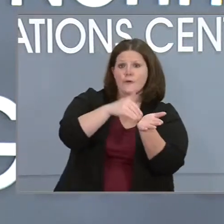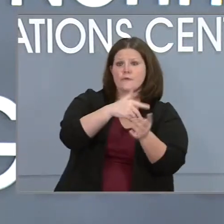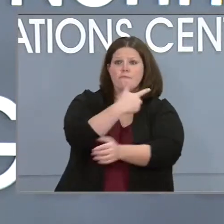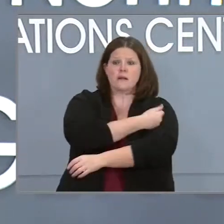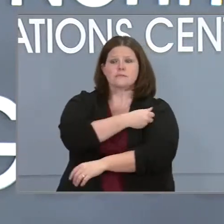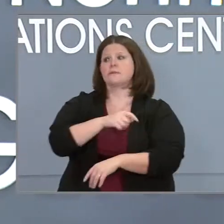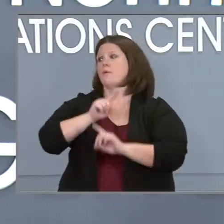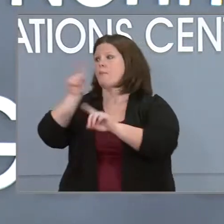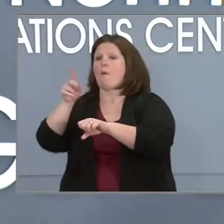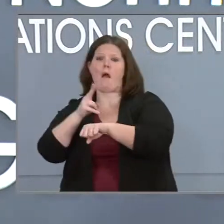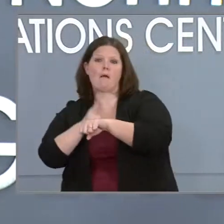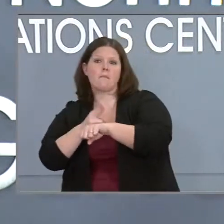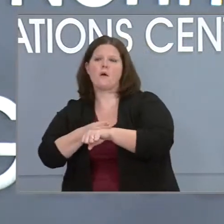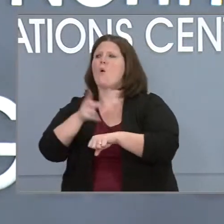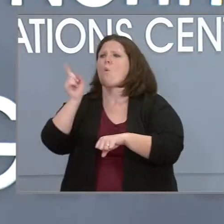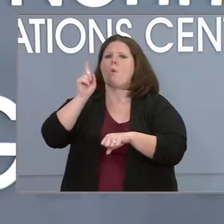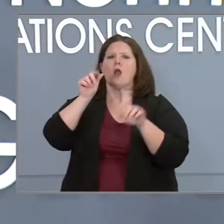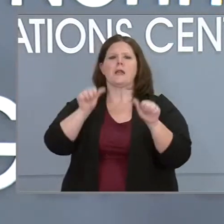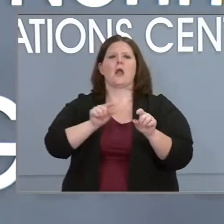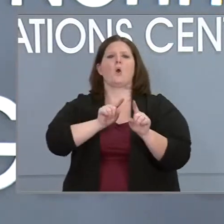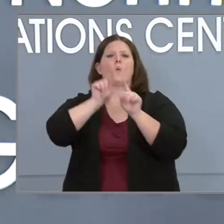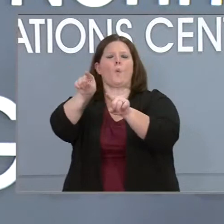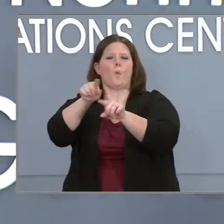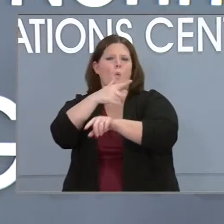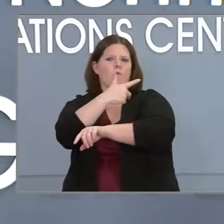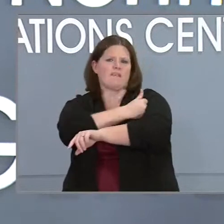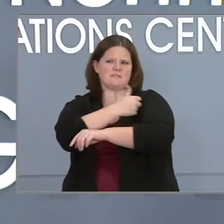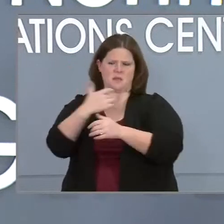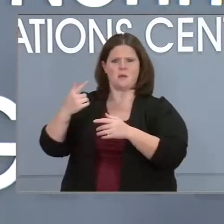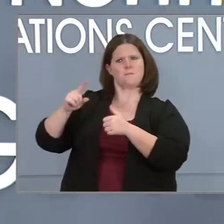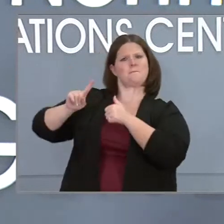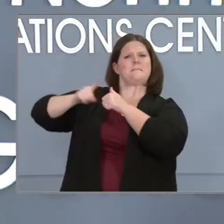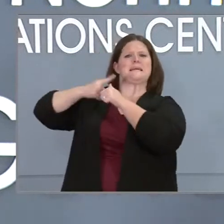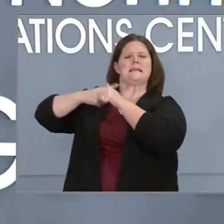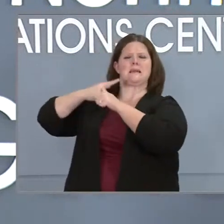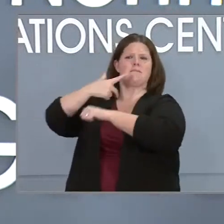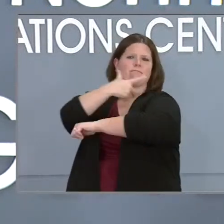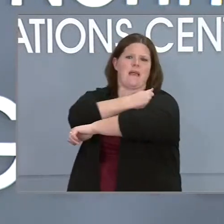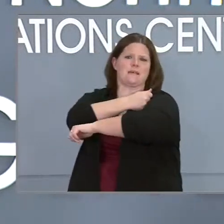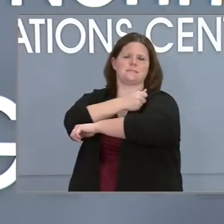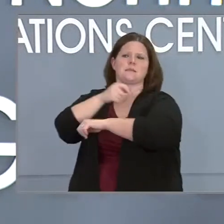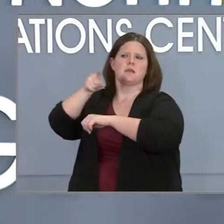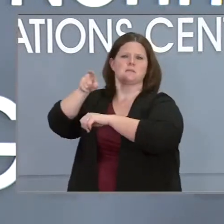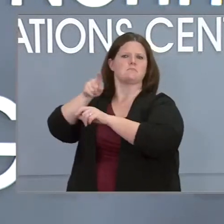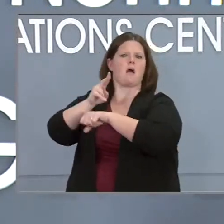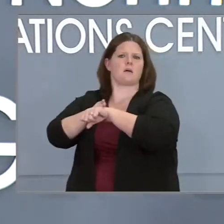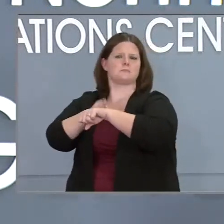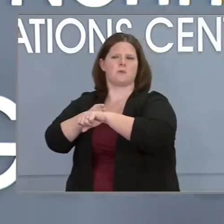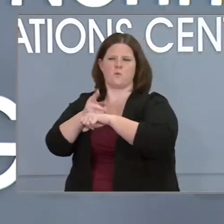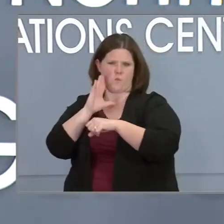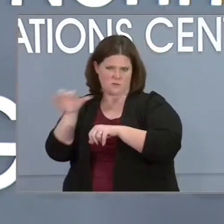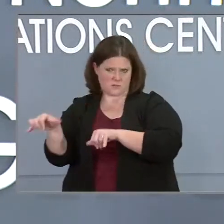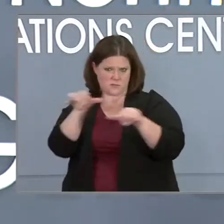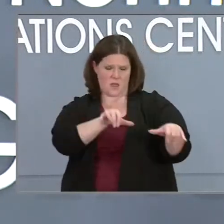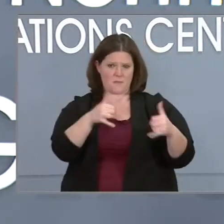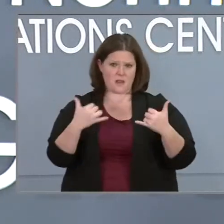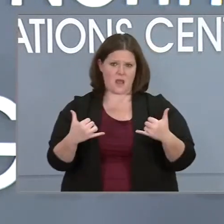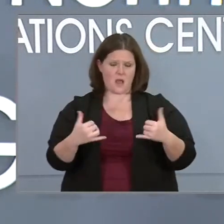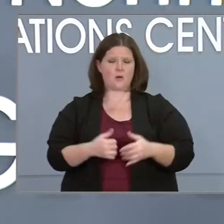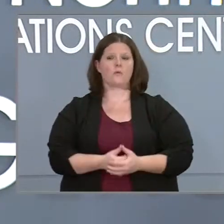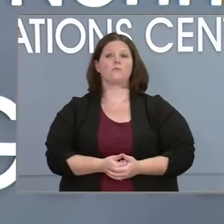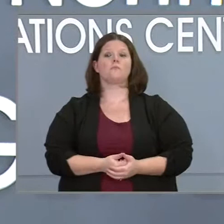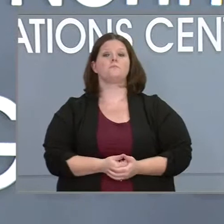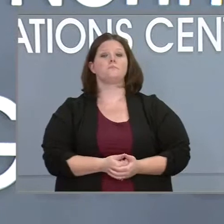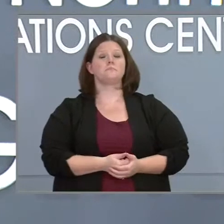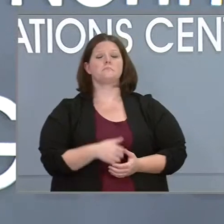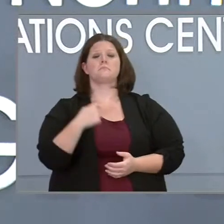rollout, primarily hospitals? In staff meetings, I've been amazed at this precise work that